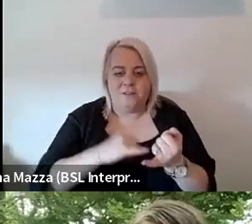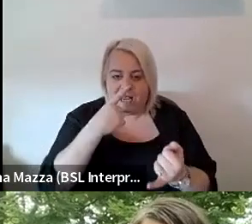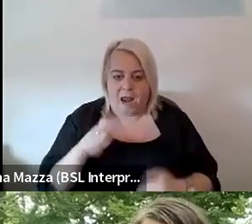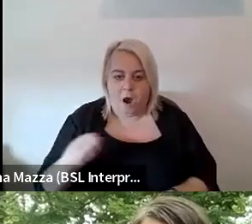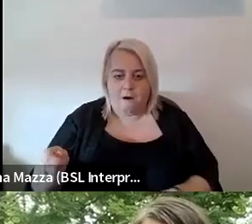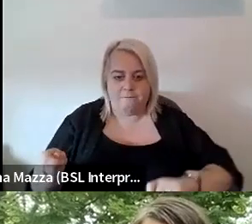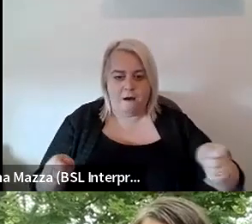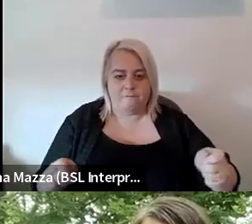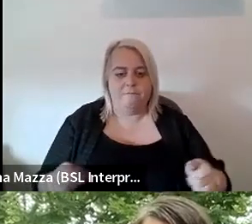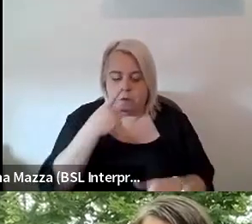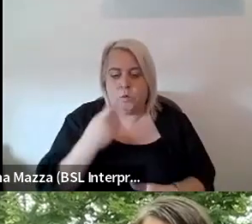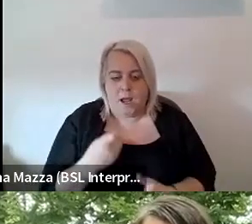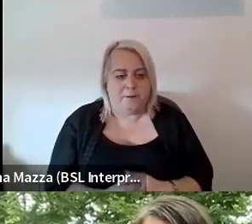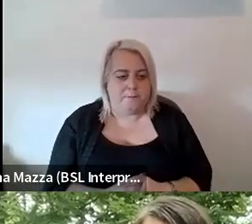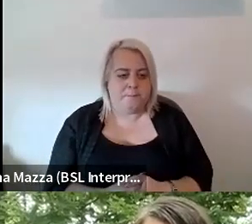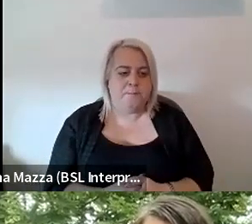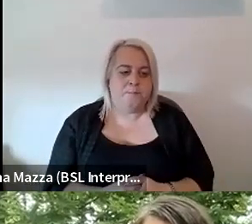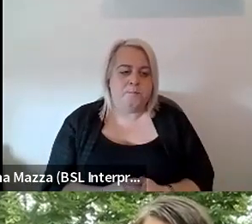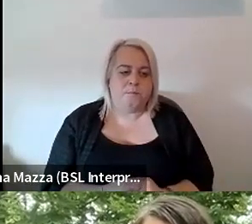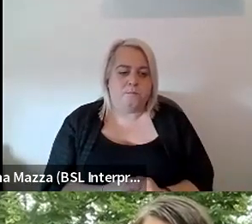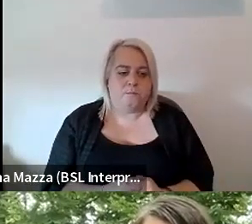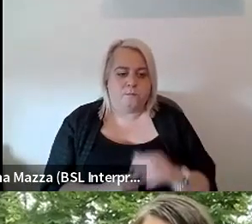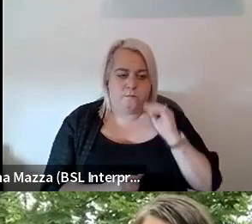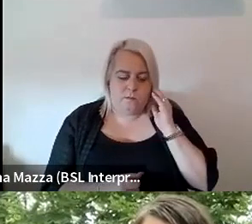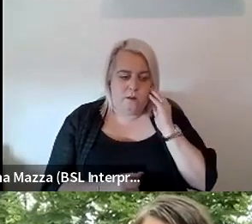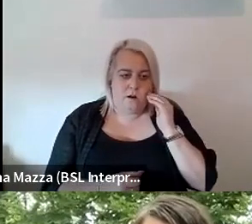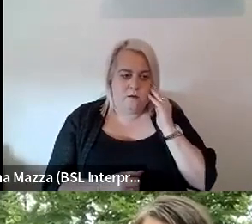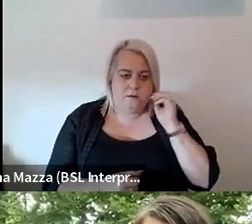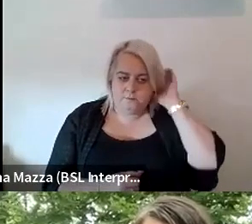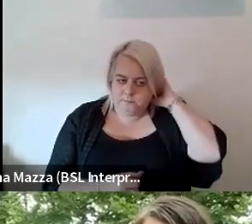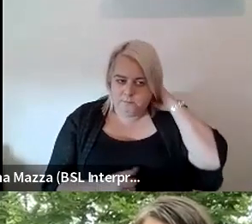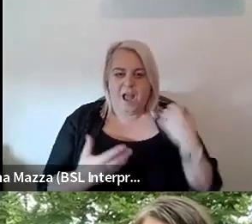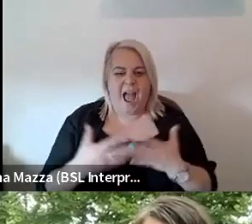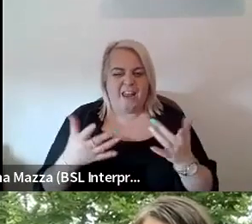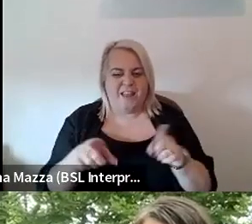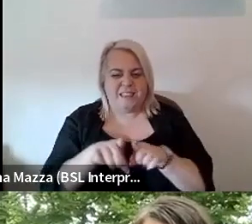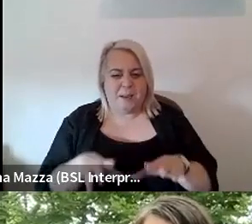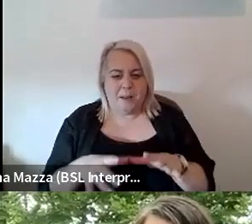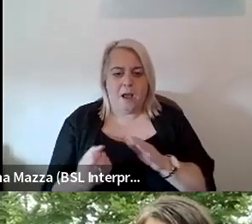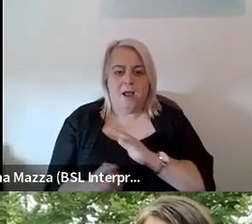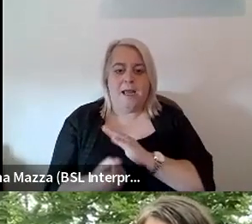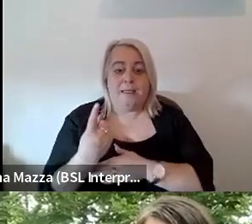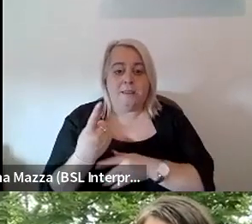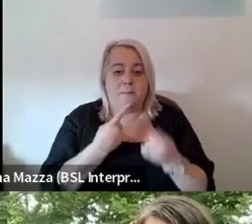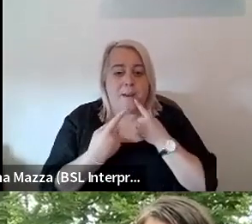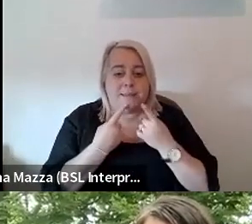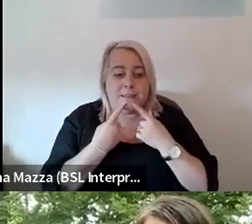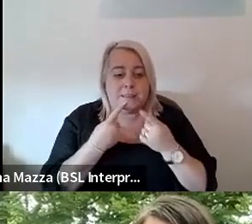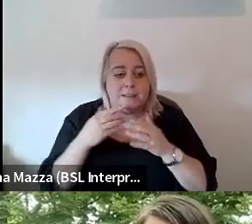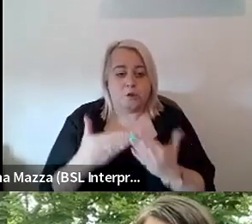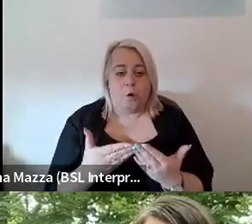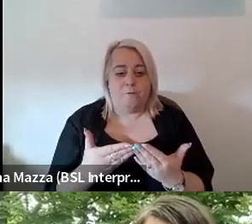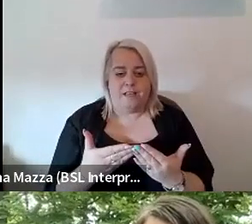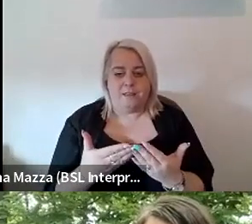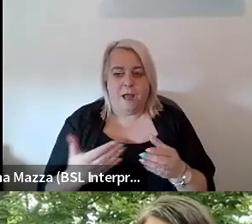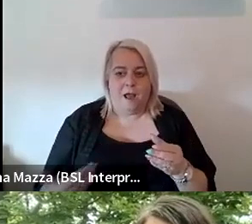if anybody's ever used Slack, they'll kind of know what it's about. It's, I guess, similar to any instant messaging service in the sense that it's usually full